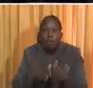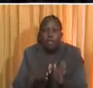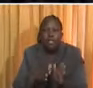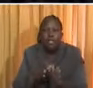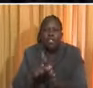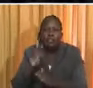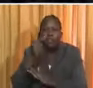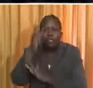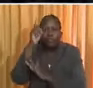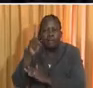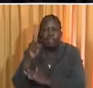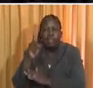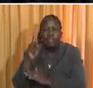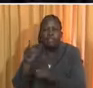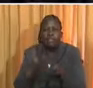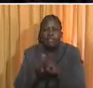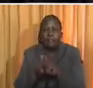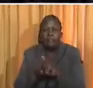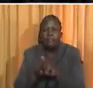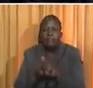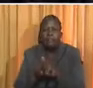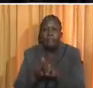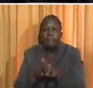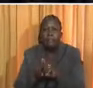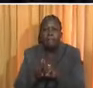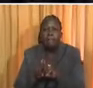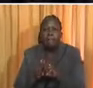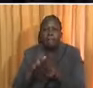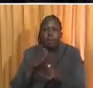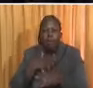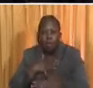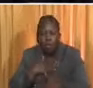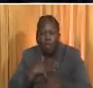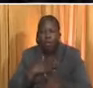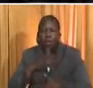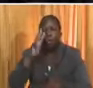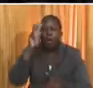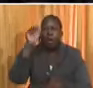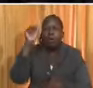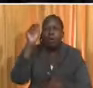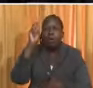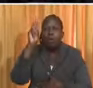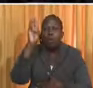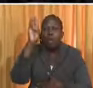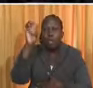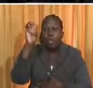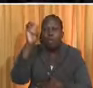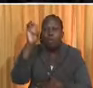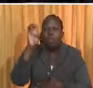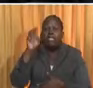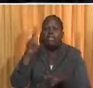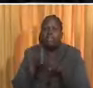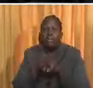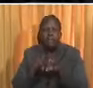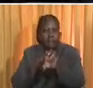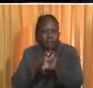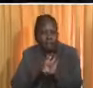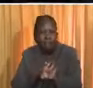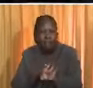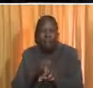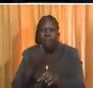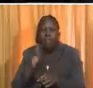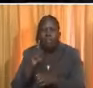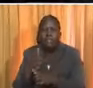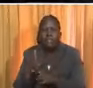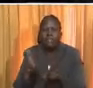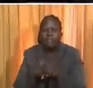time in the process. However, Honorable Waweru himself, on behalf of himself and